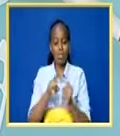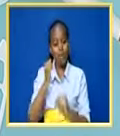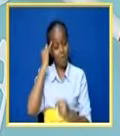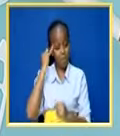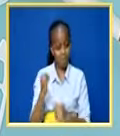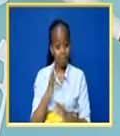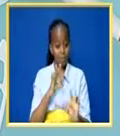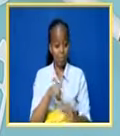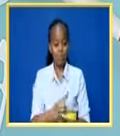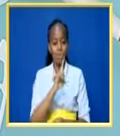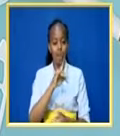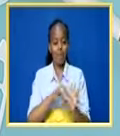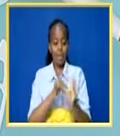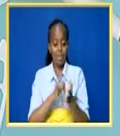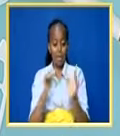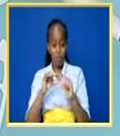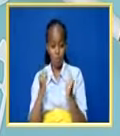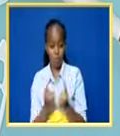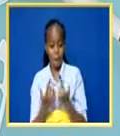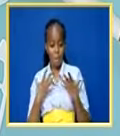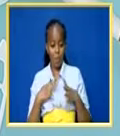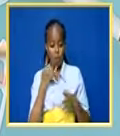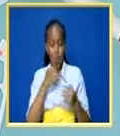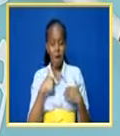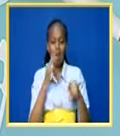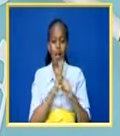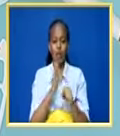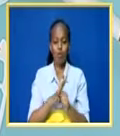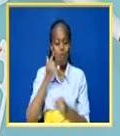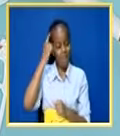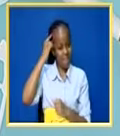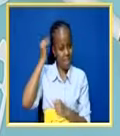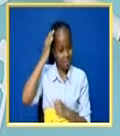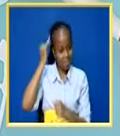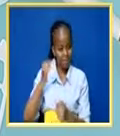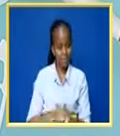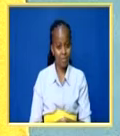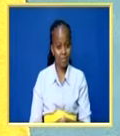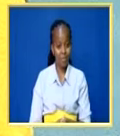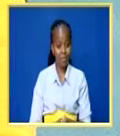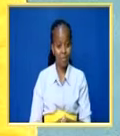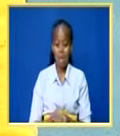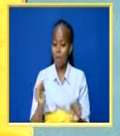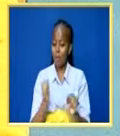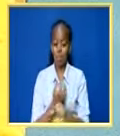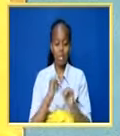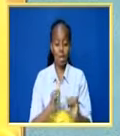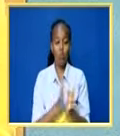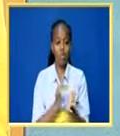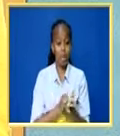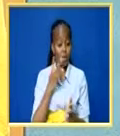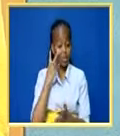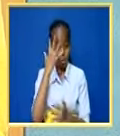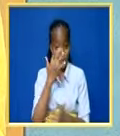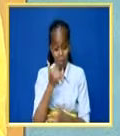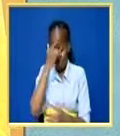if you are in that category, those who have a lot of hair. So you can't stay with it. Okay. And we have seen why. That's a